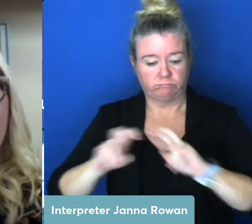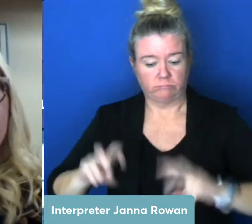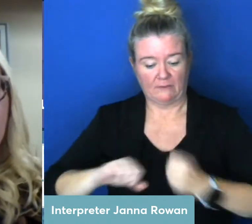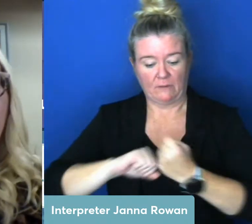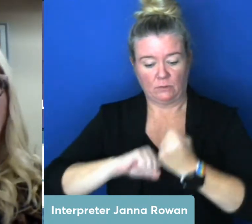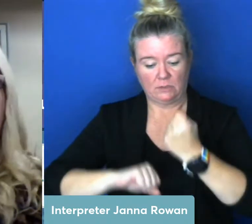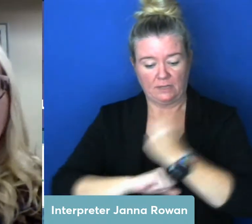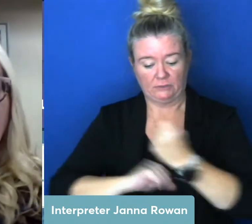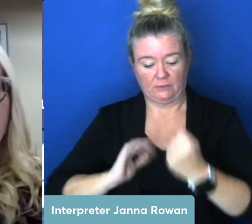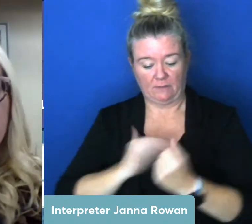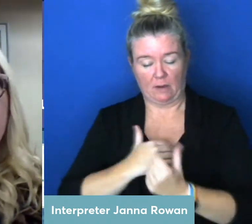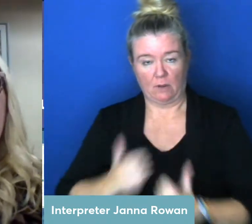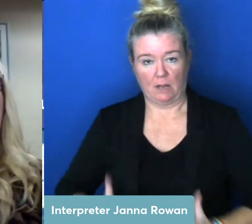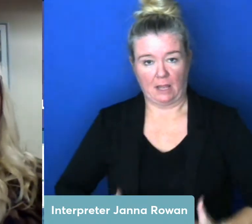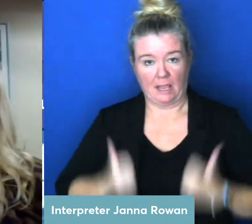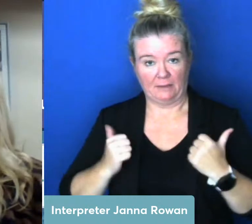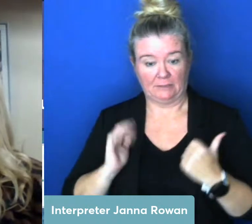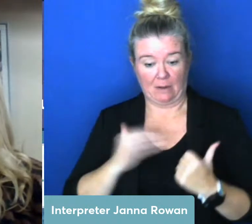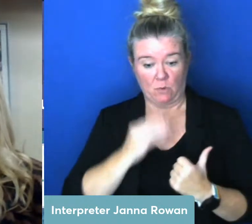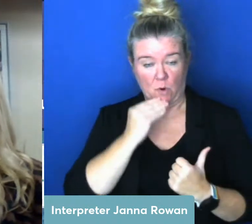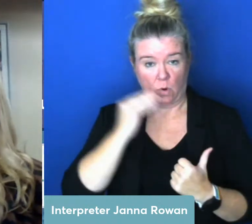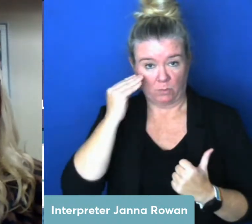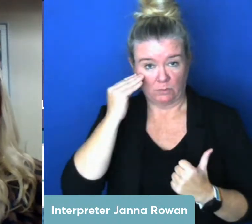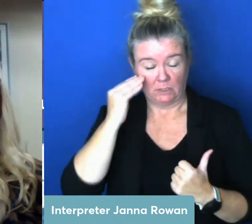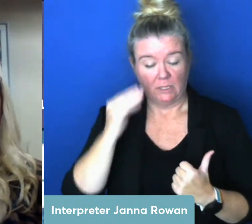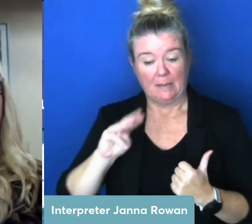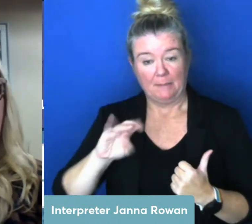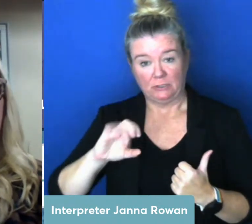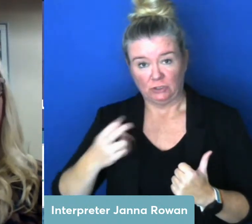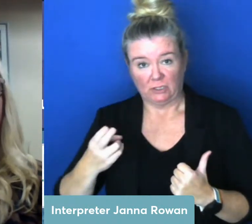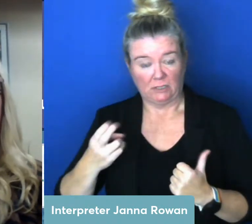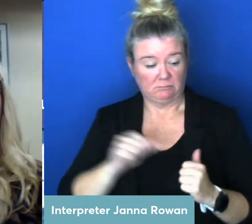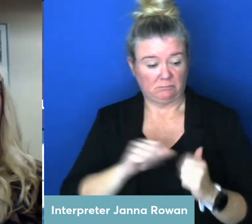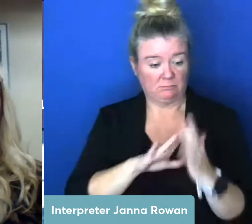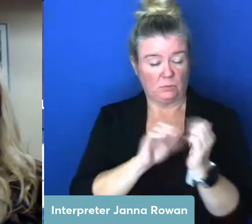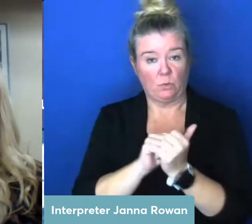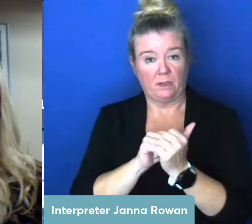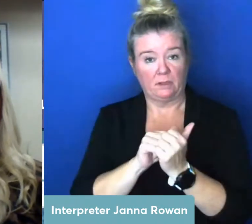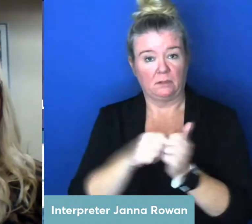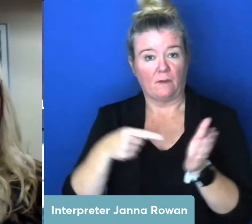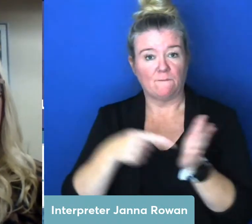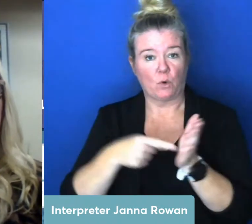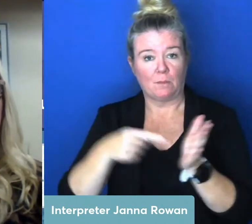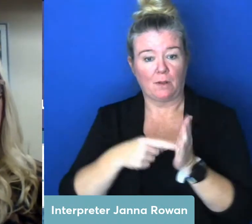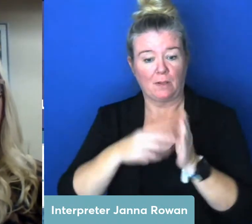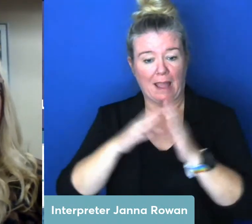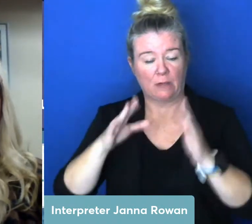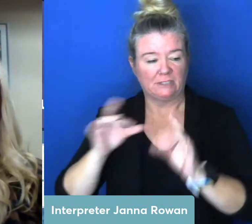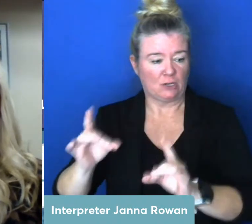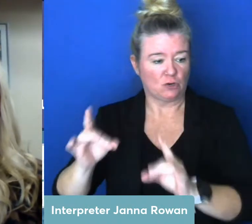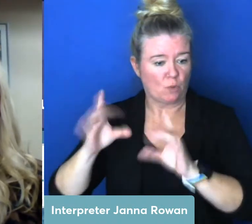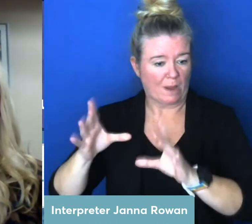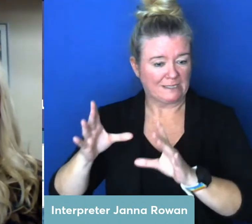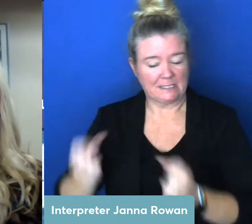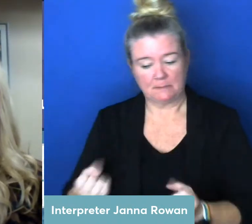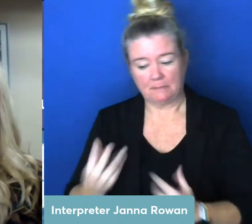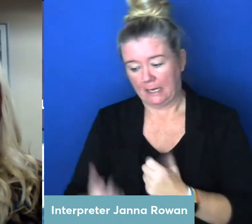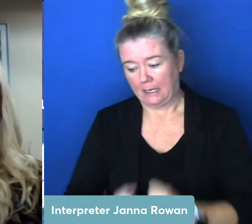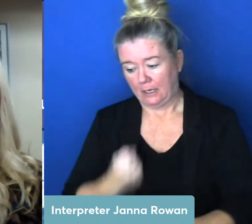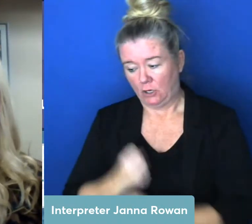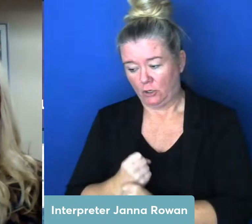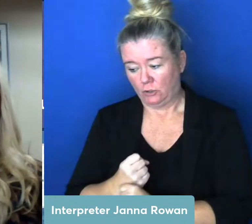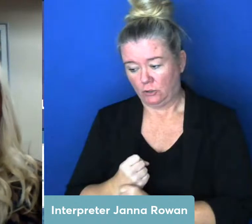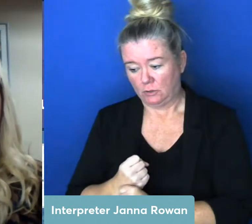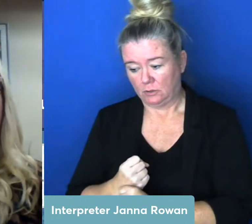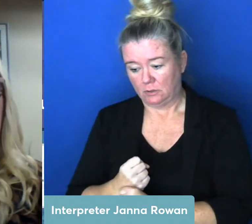our lives, our homes. Michigan has been faced with an affordable housing crisis for years, and until we are able